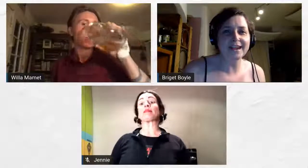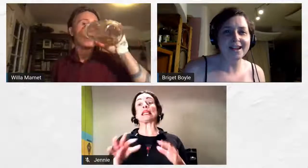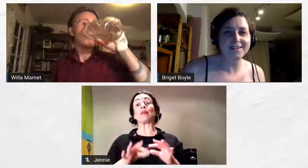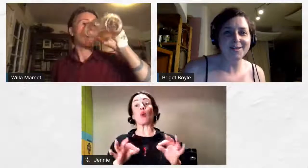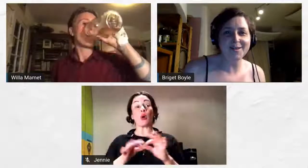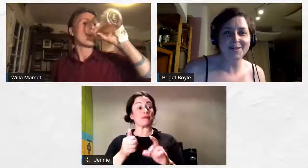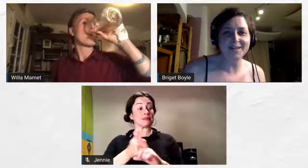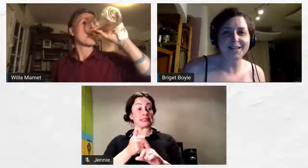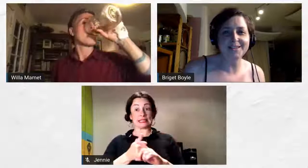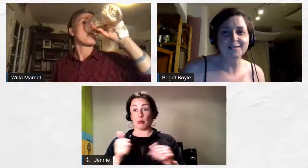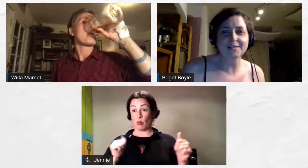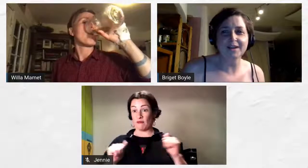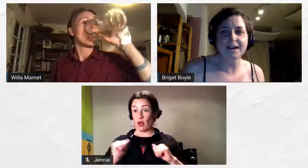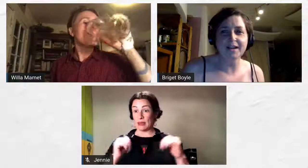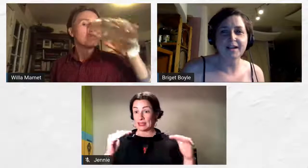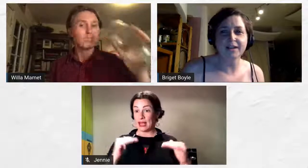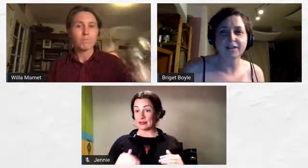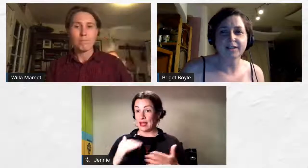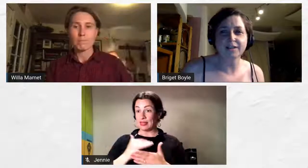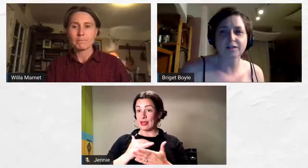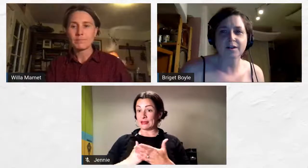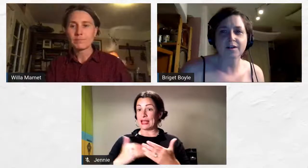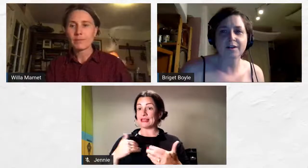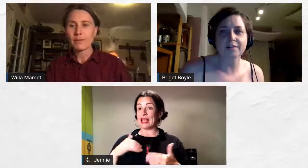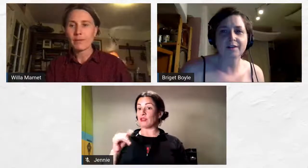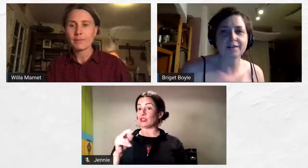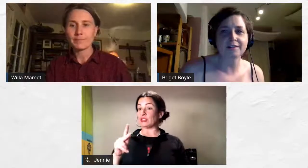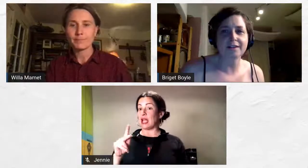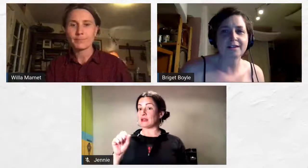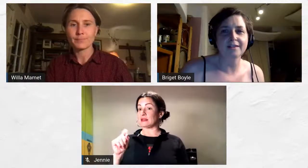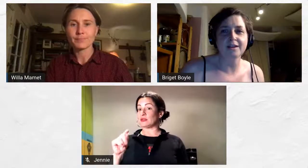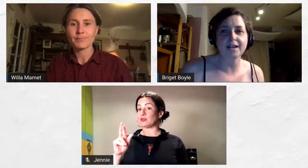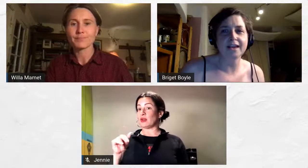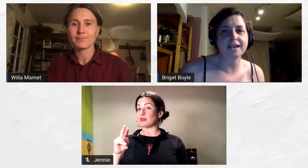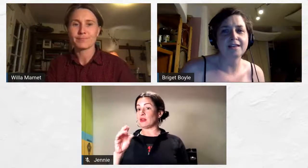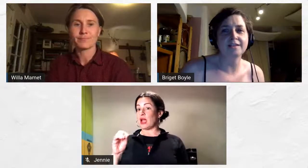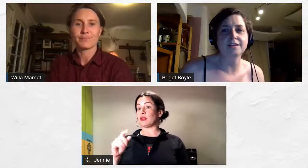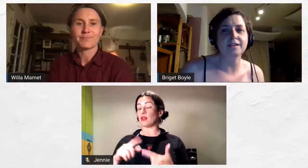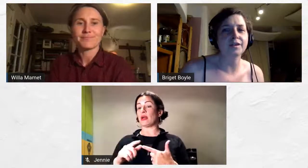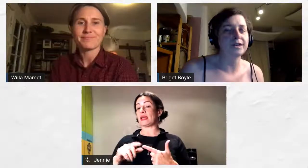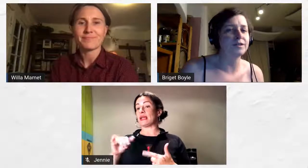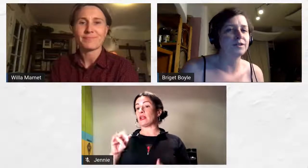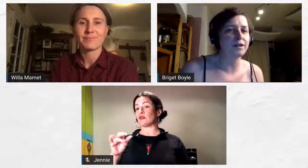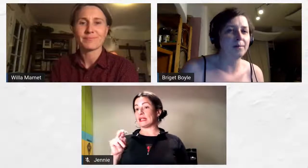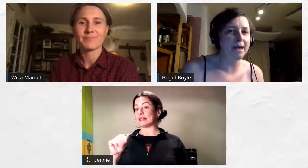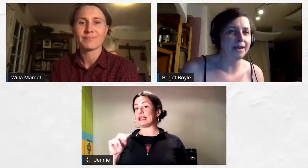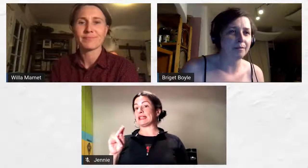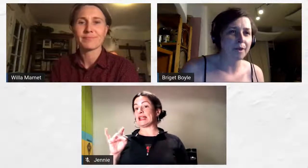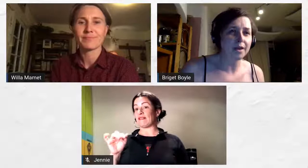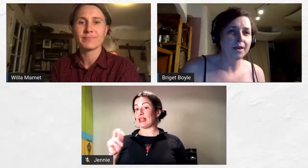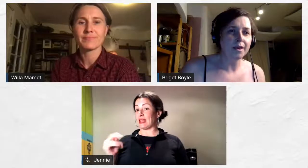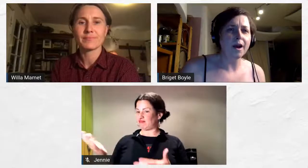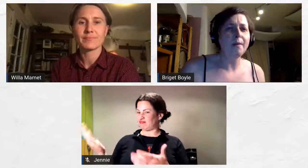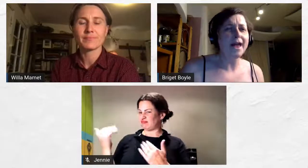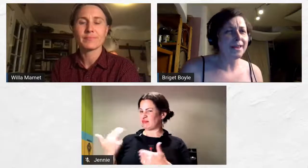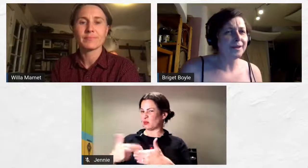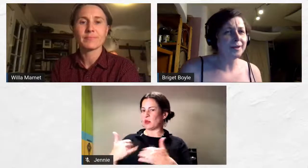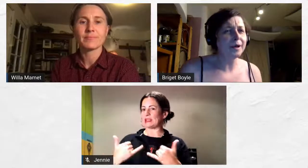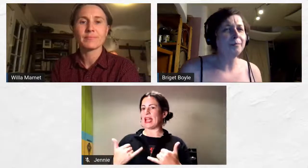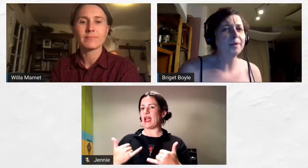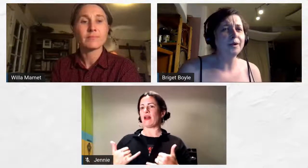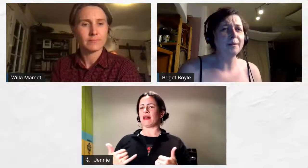who's next on the list, we've got Jack Strano, Irina Rivkin, Sarah Geddes, CJ Lawrence. You can come